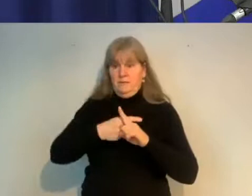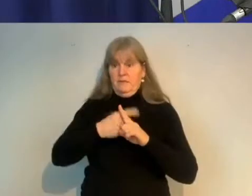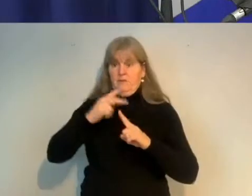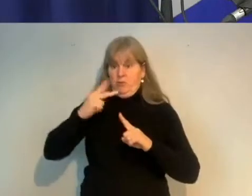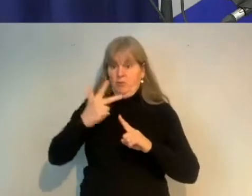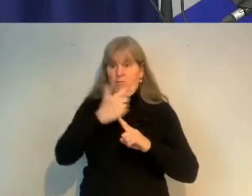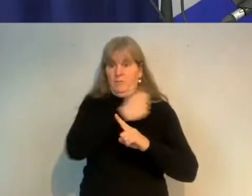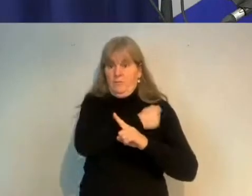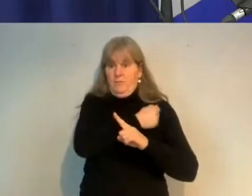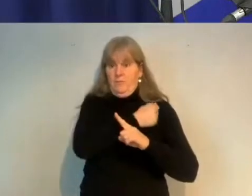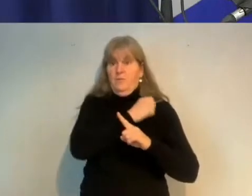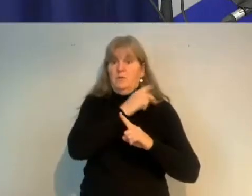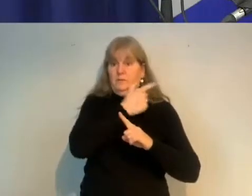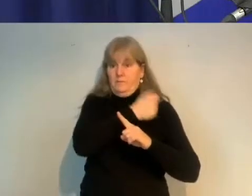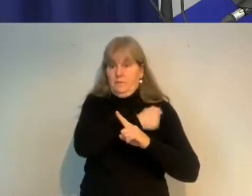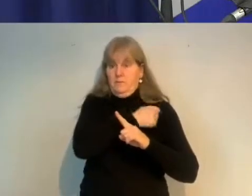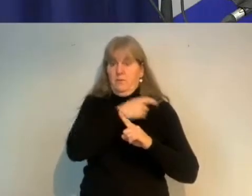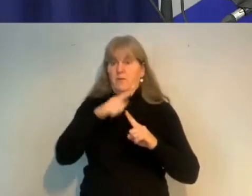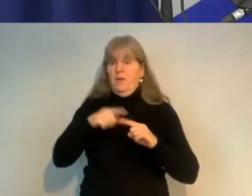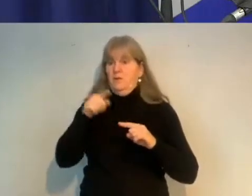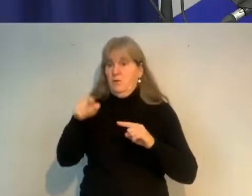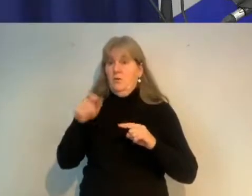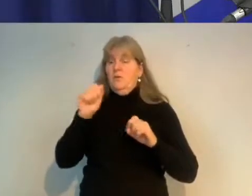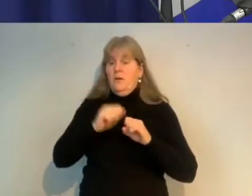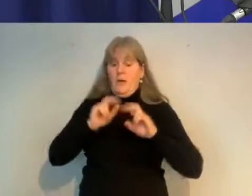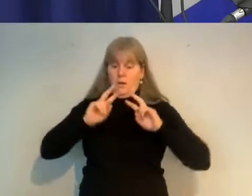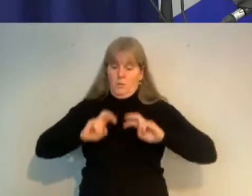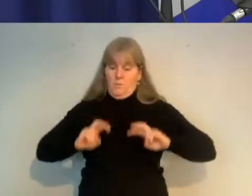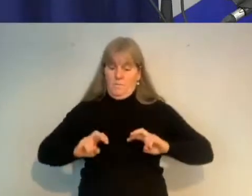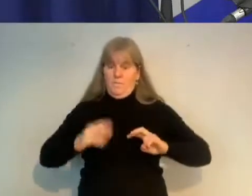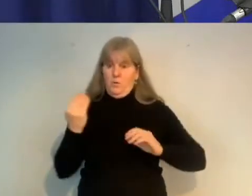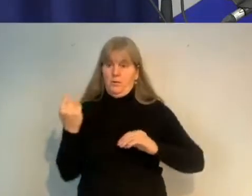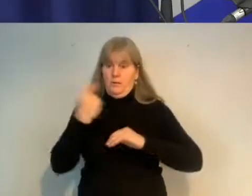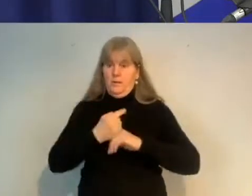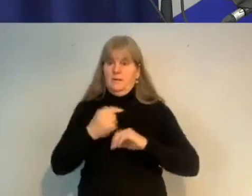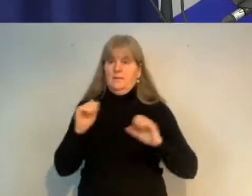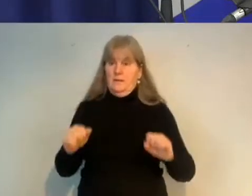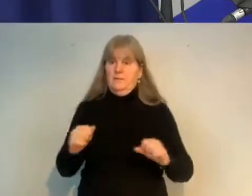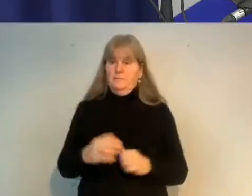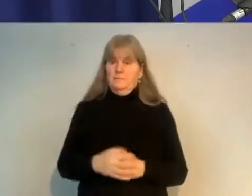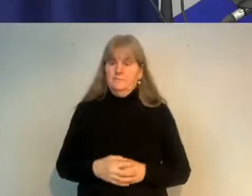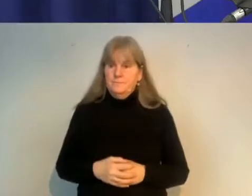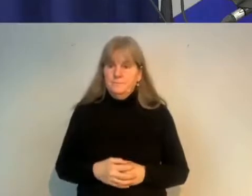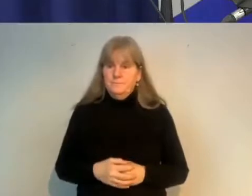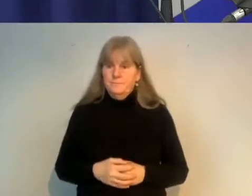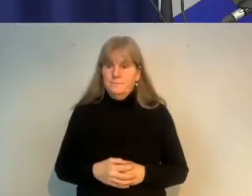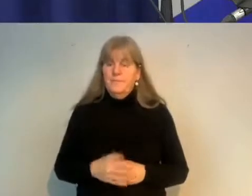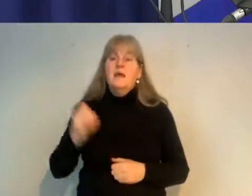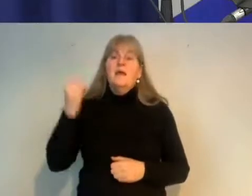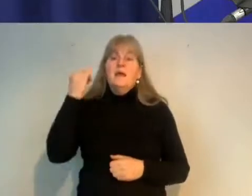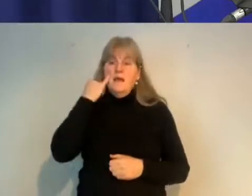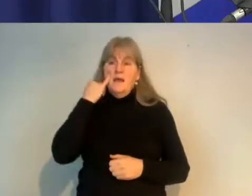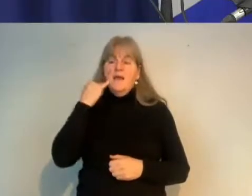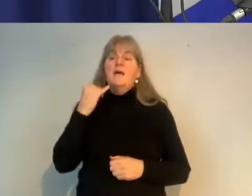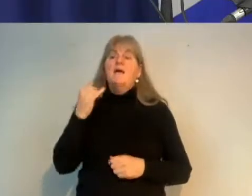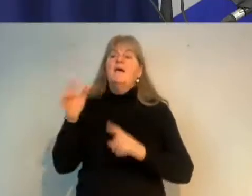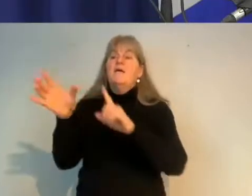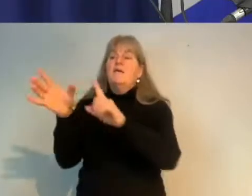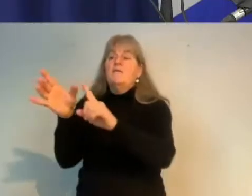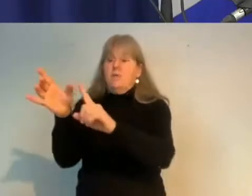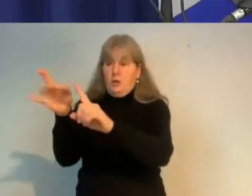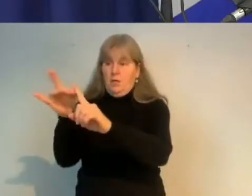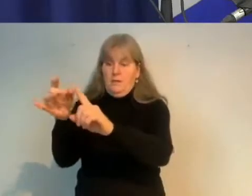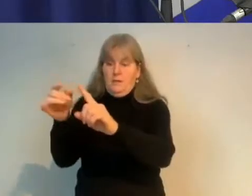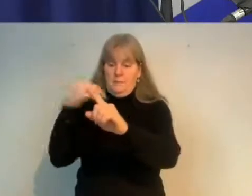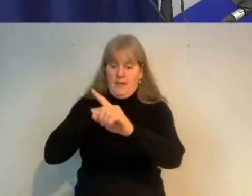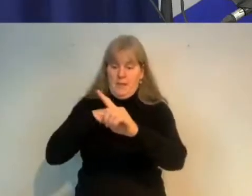then you can self-monitor for 14 days. If you are a contact and you are not in one of those categories above,